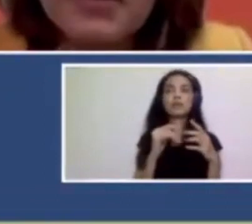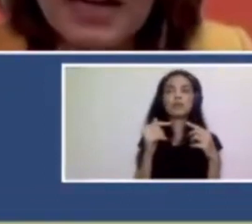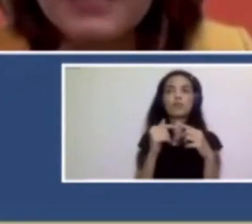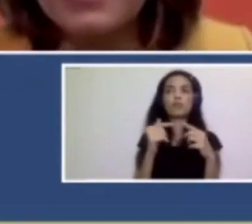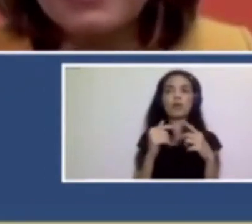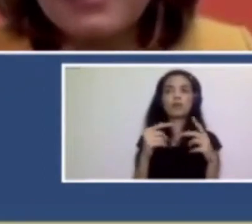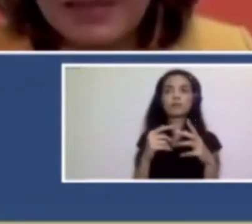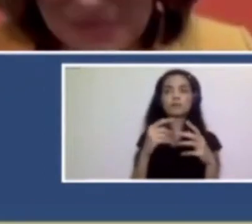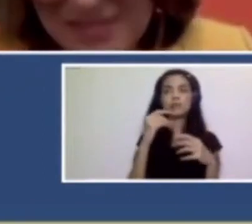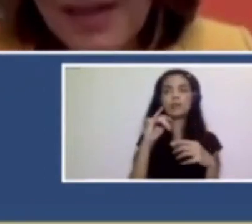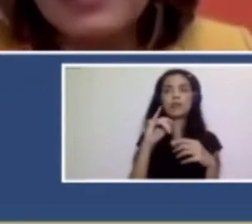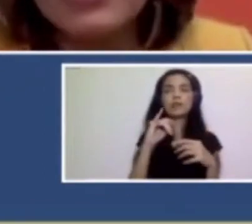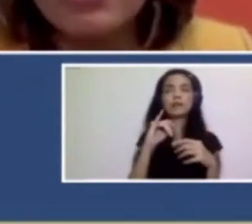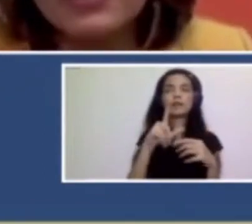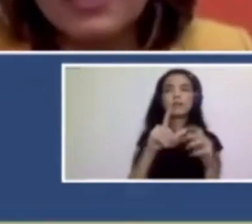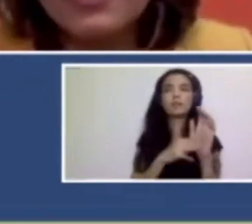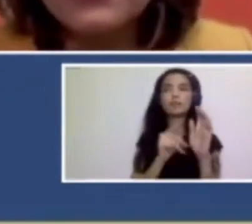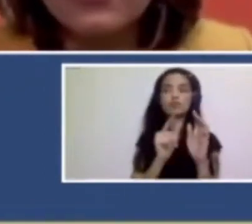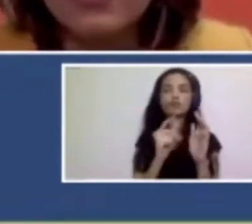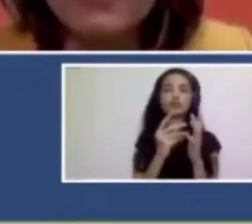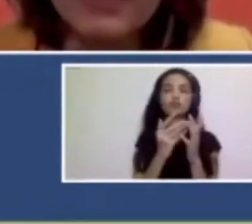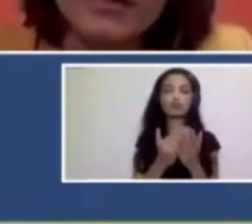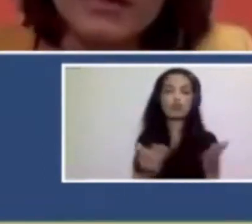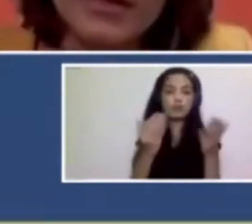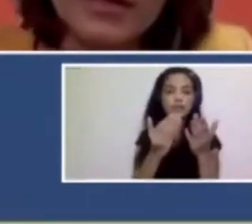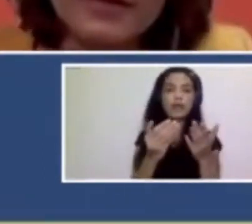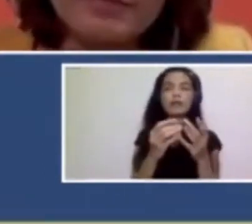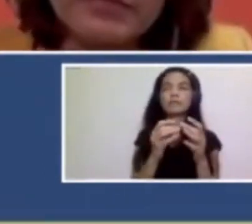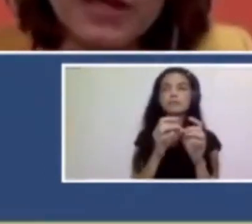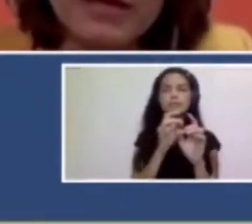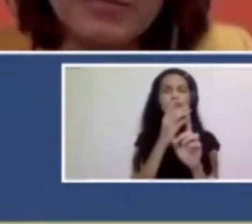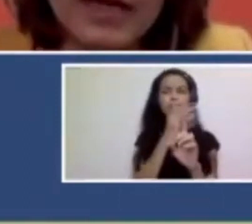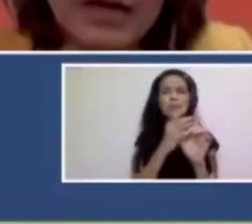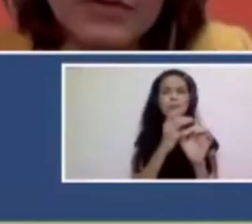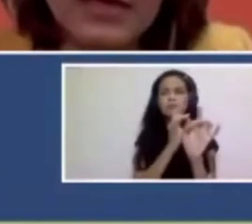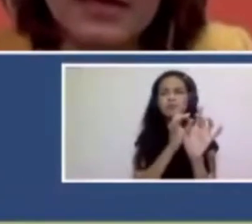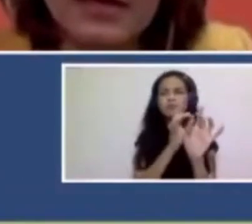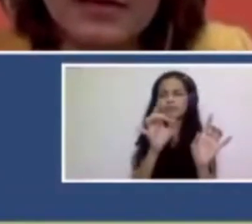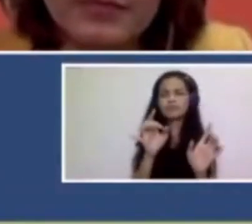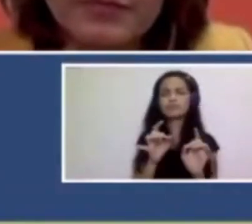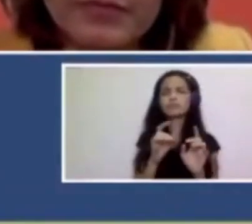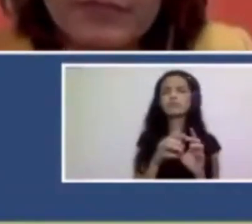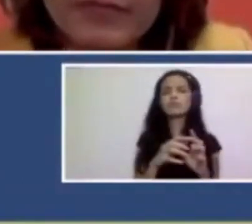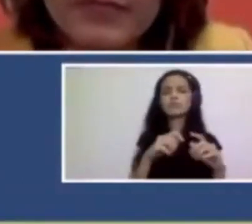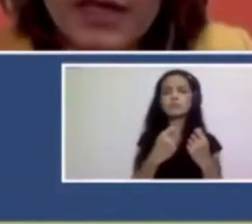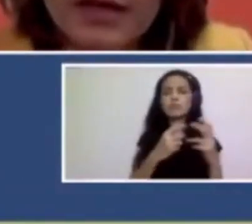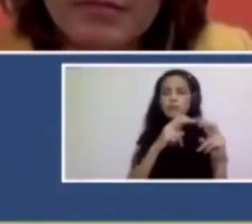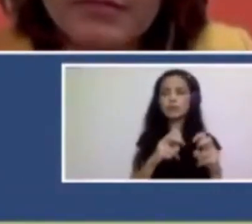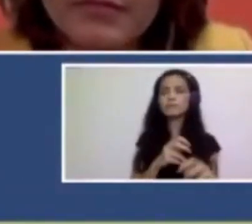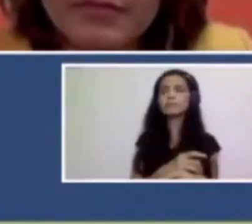even architects, designers, obviously. So with different backgrounds,